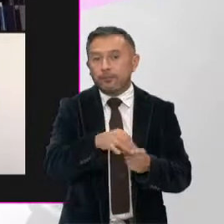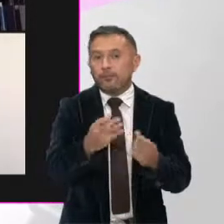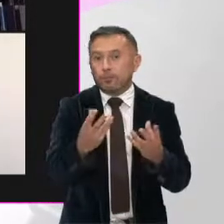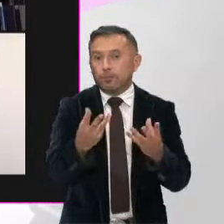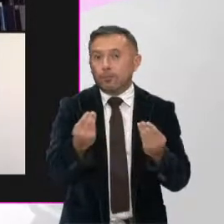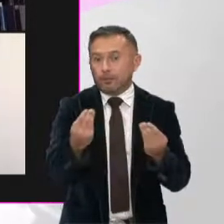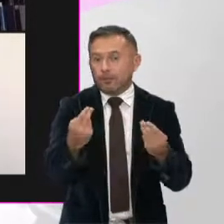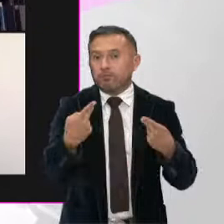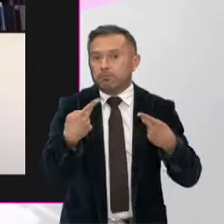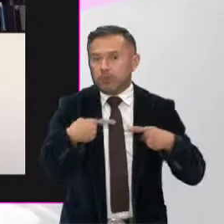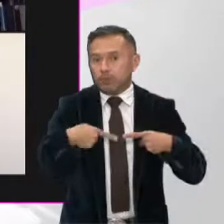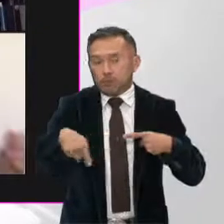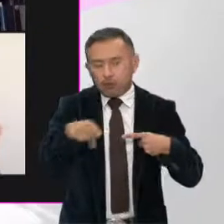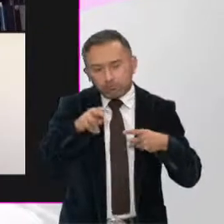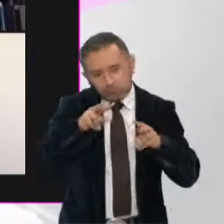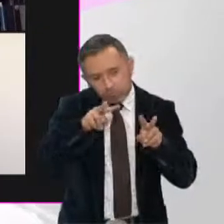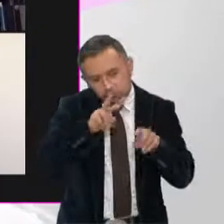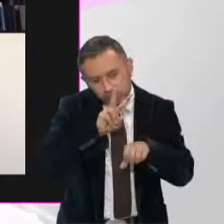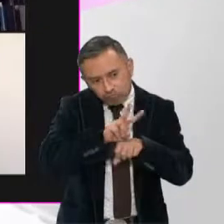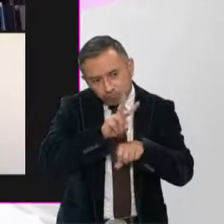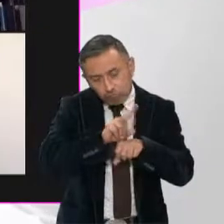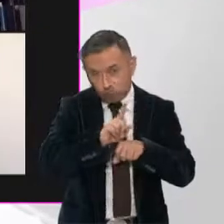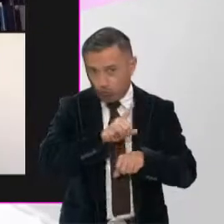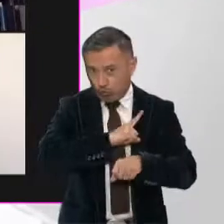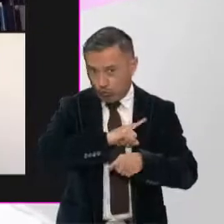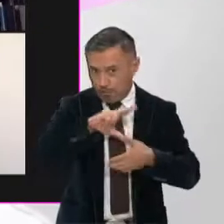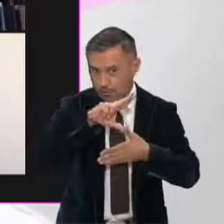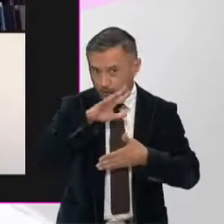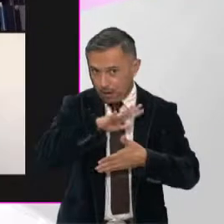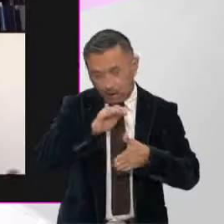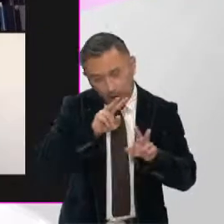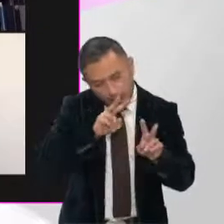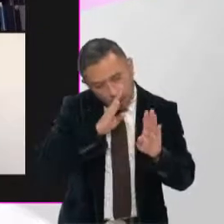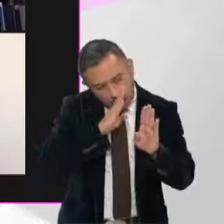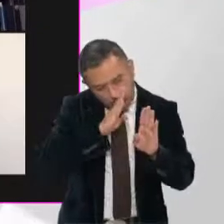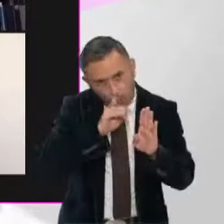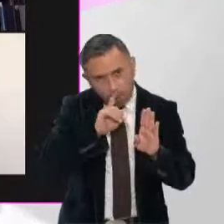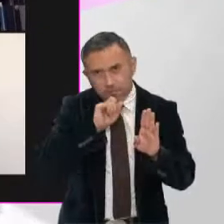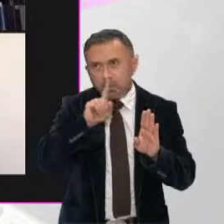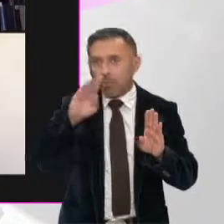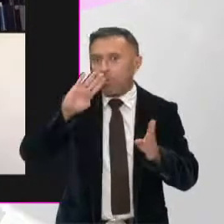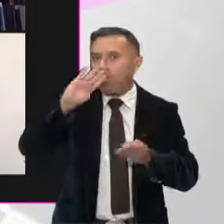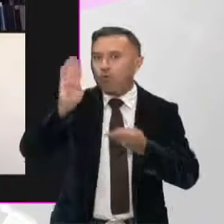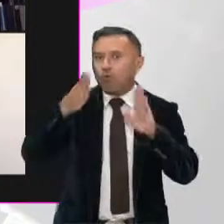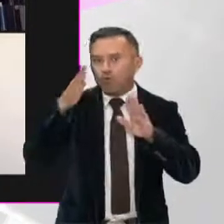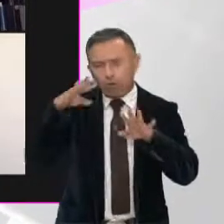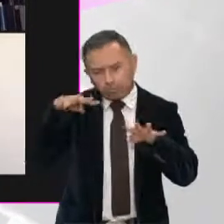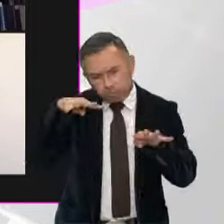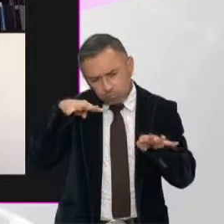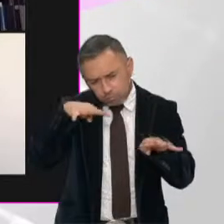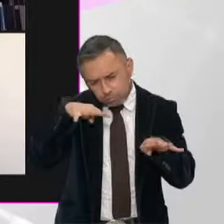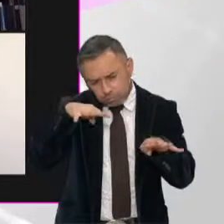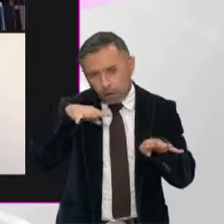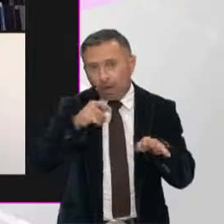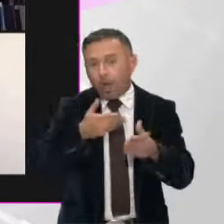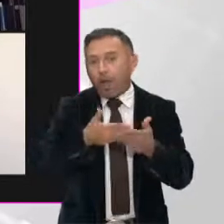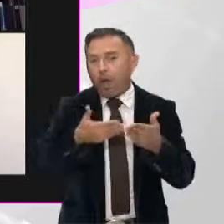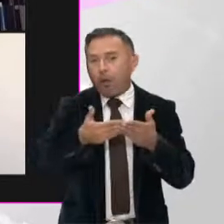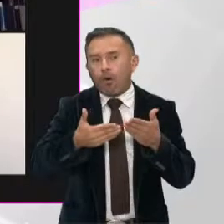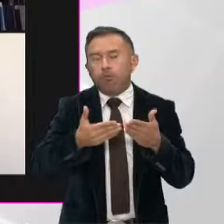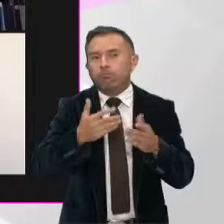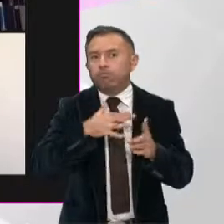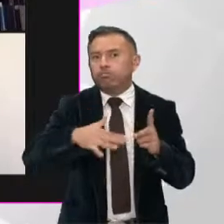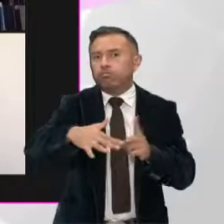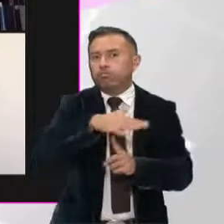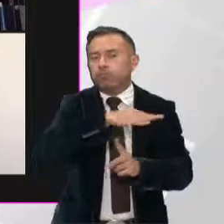that many people was following it, not only from Latin America, but from all over the world,